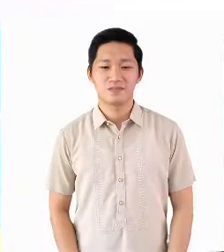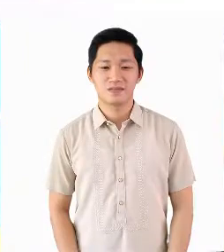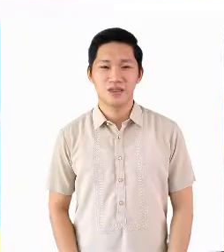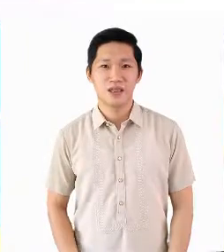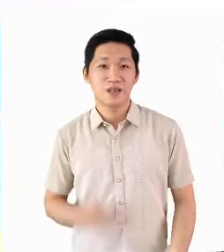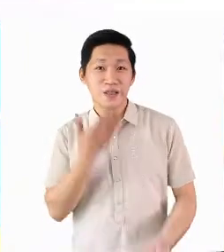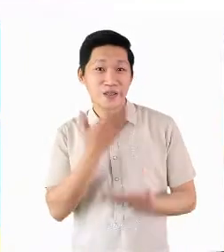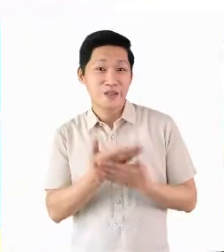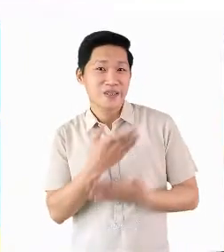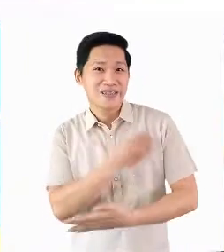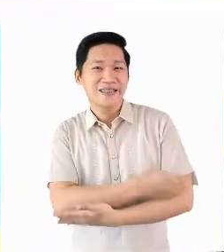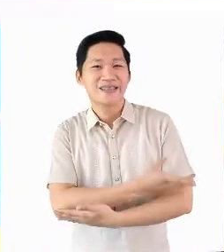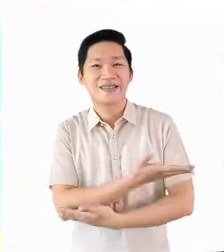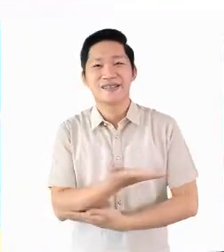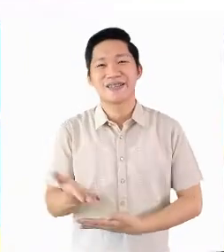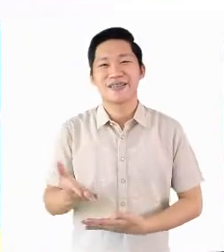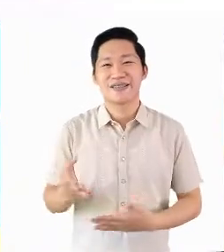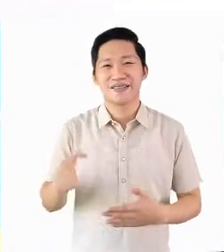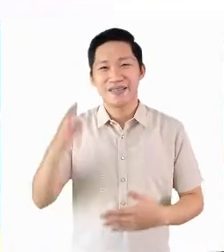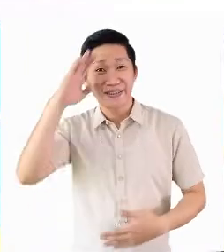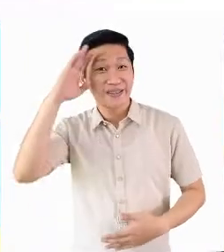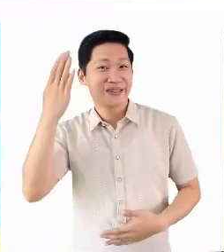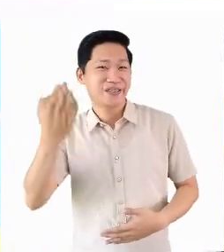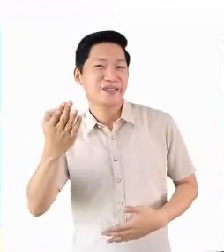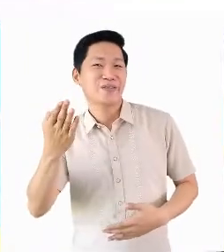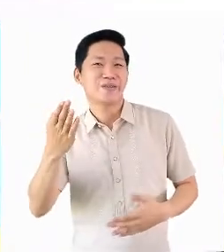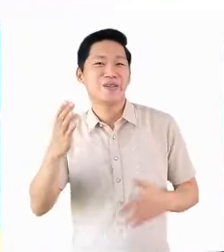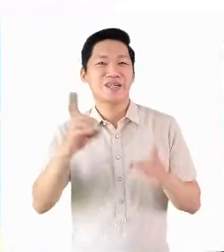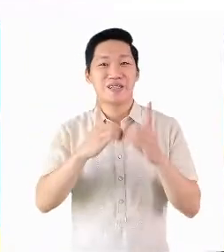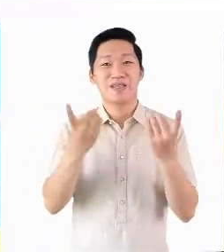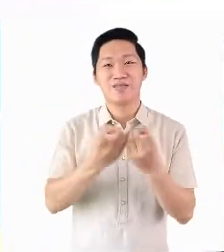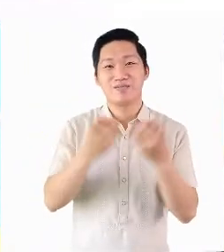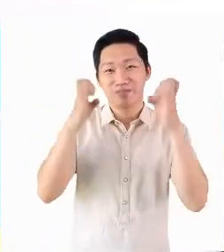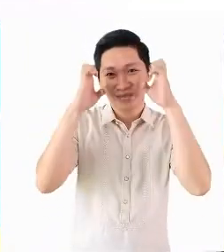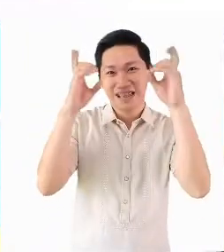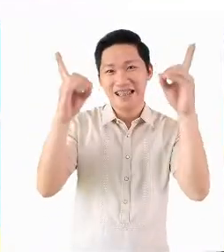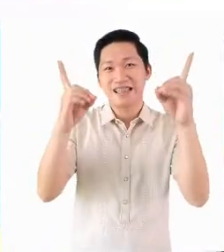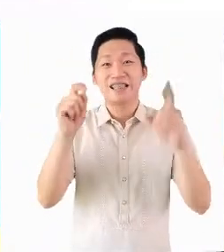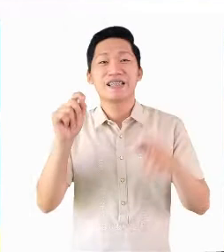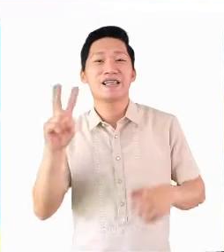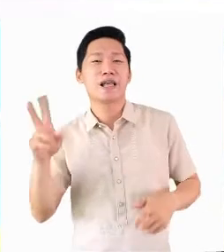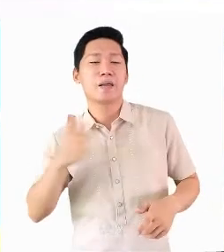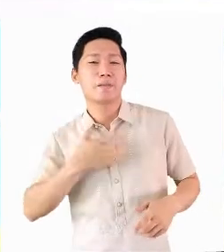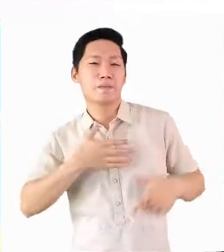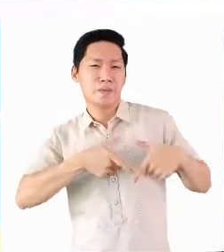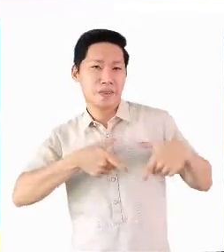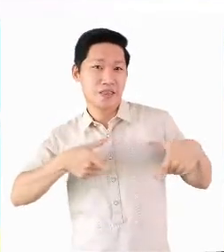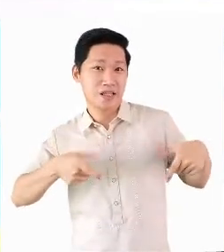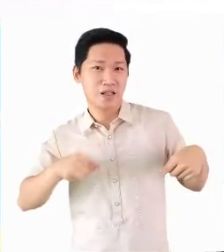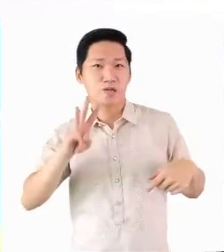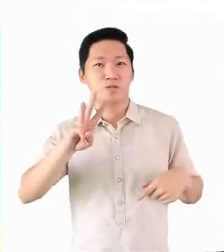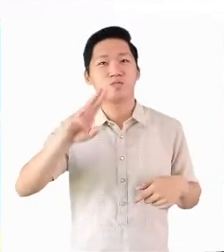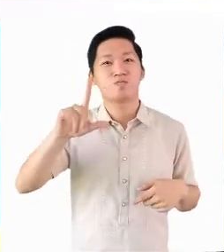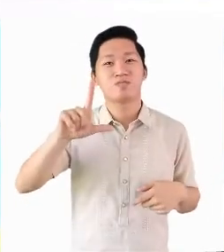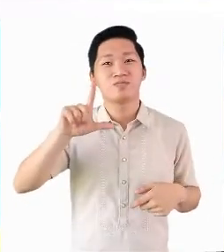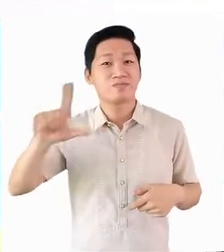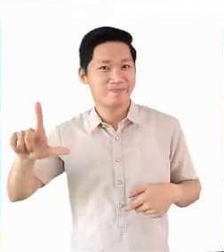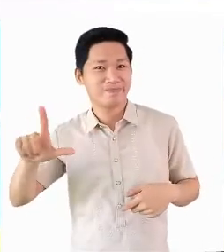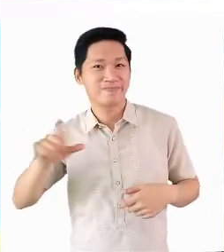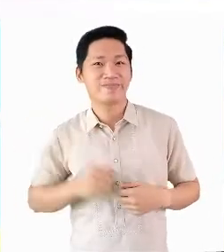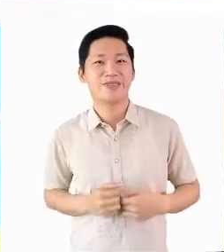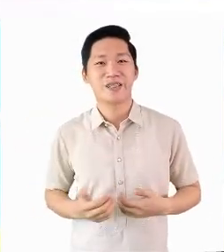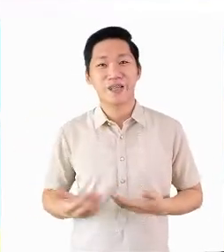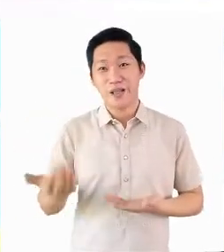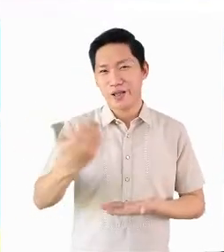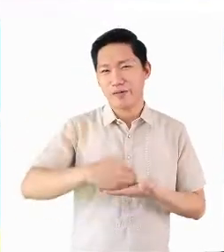Good everyone! Welcome to DepEd TV. I am Wilson and you can call me Sir Will. Welcome